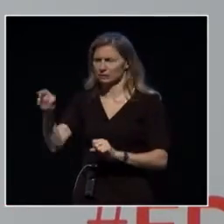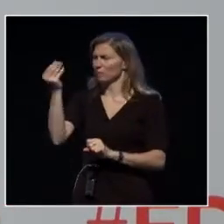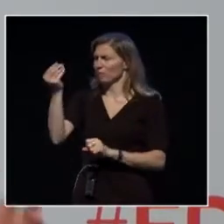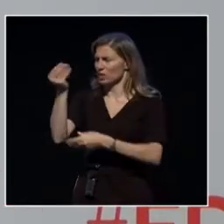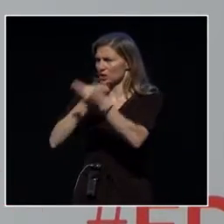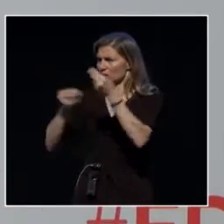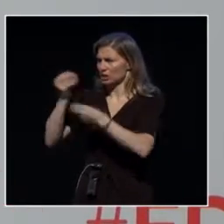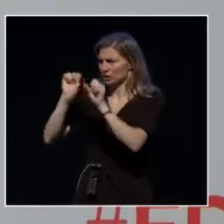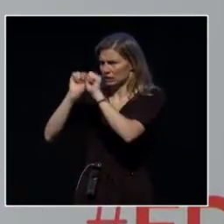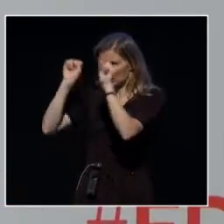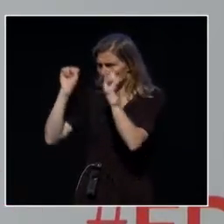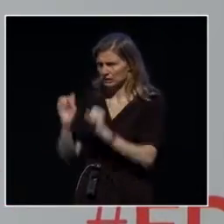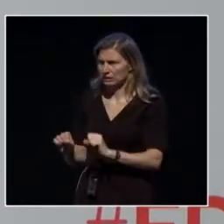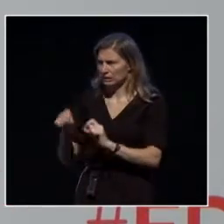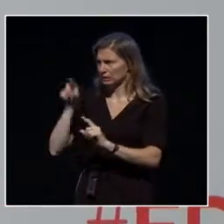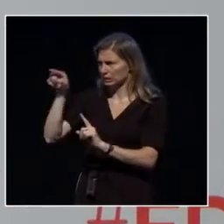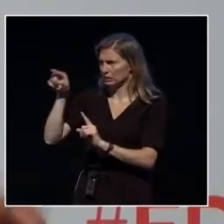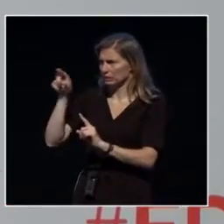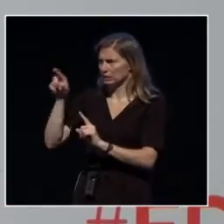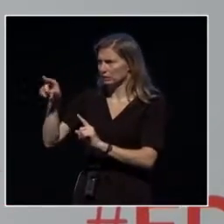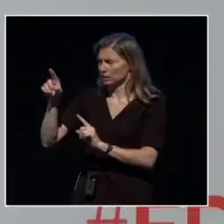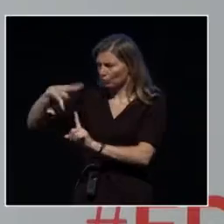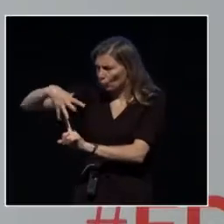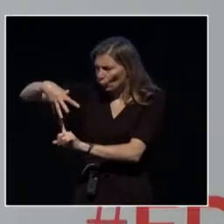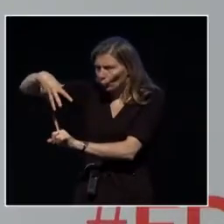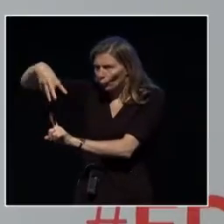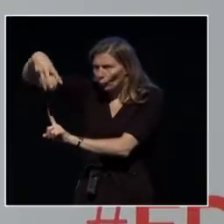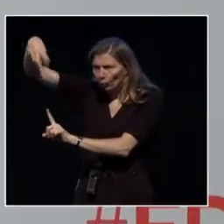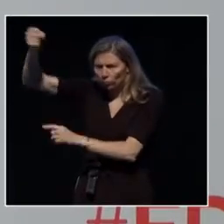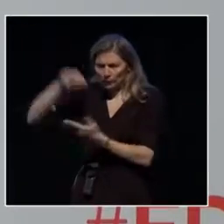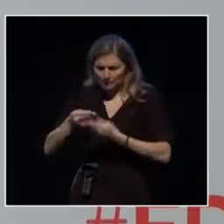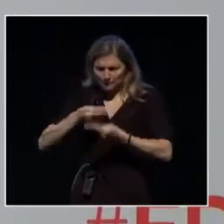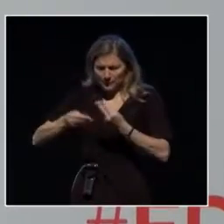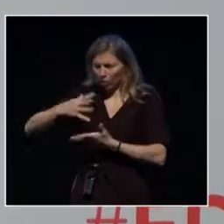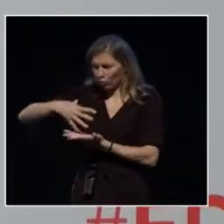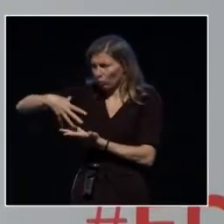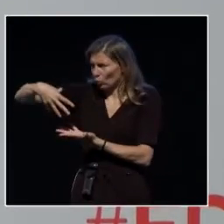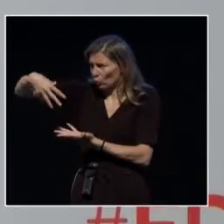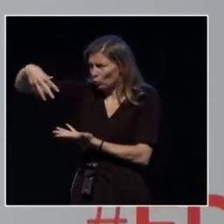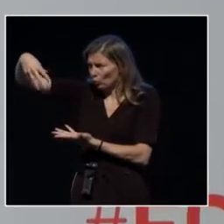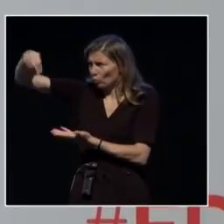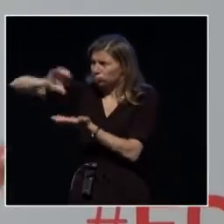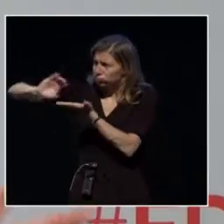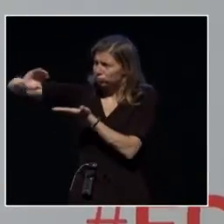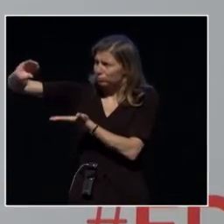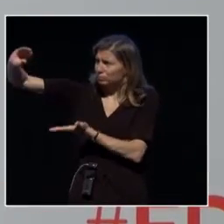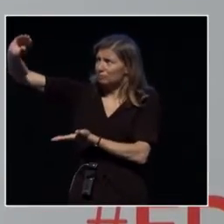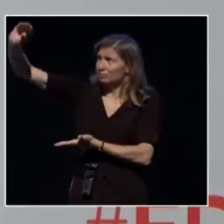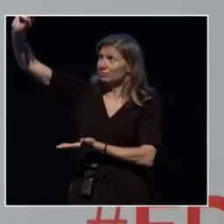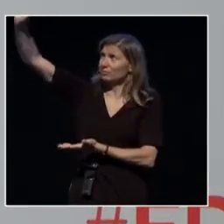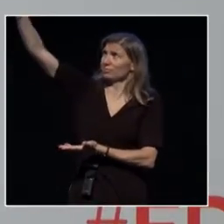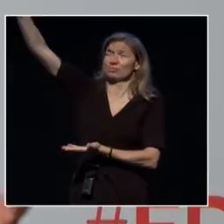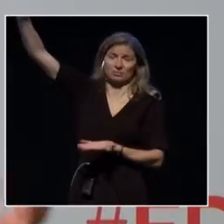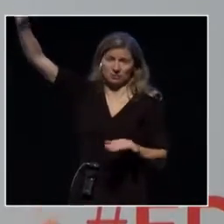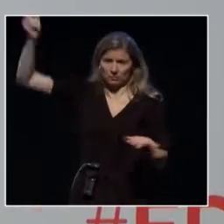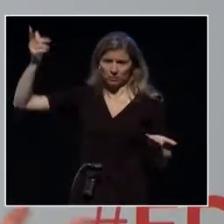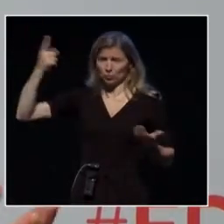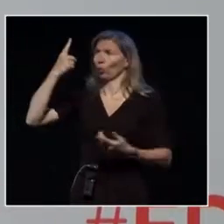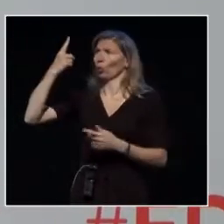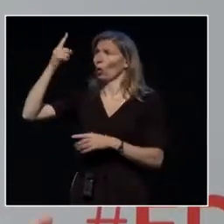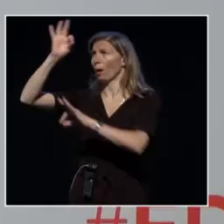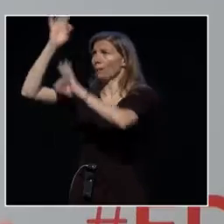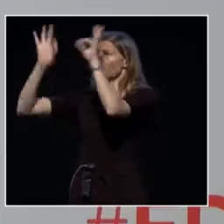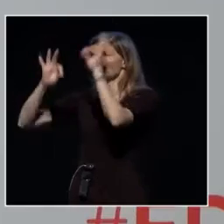is the vehicle through which we mop up all the wealth and take it to the top. the top 1% who owns